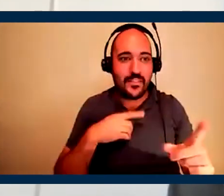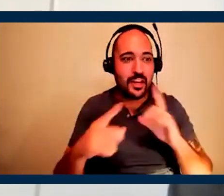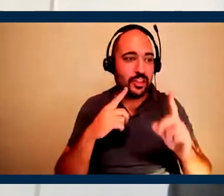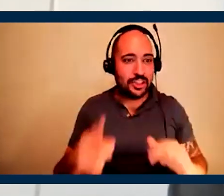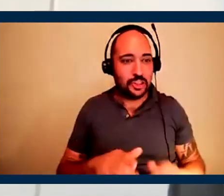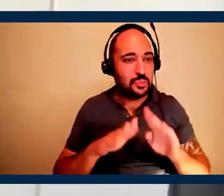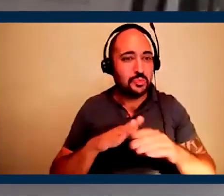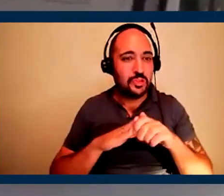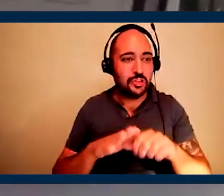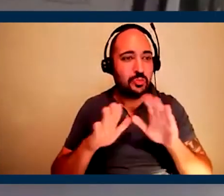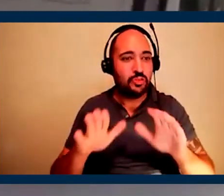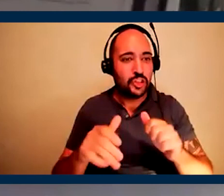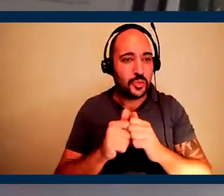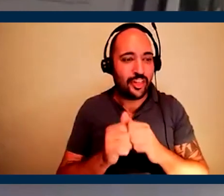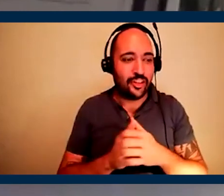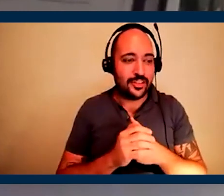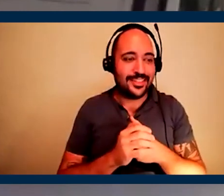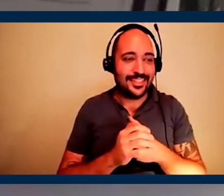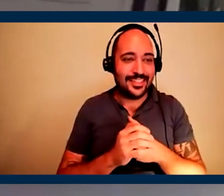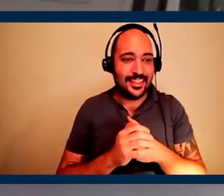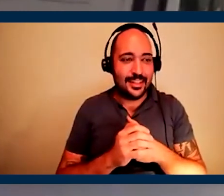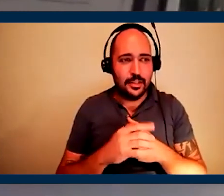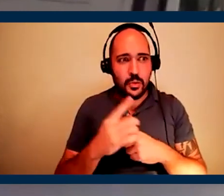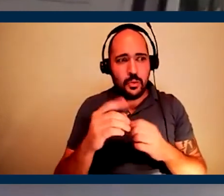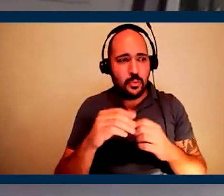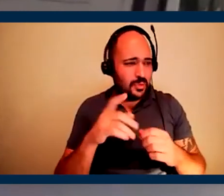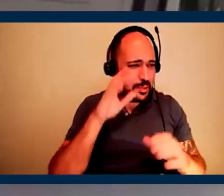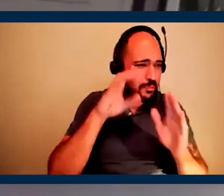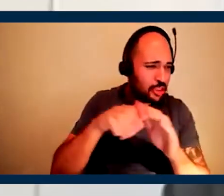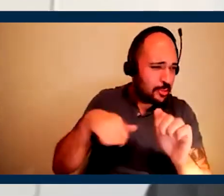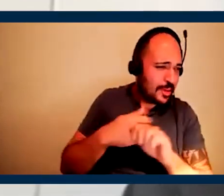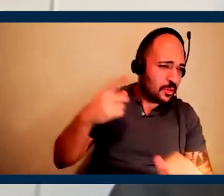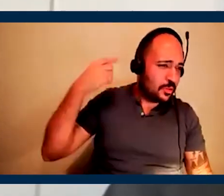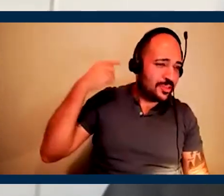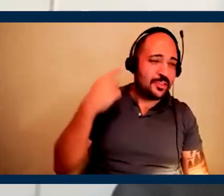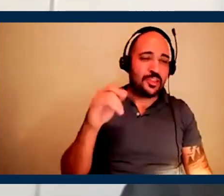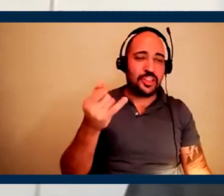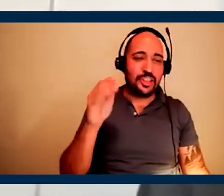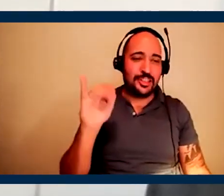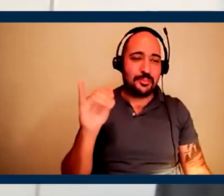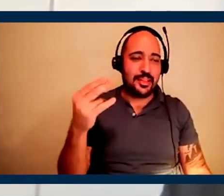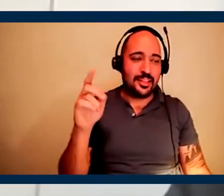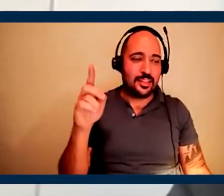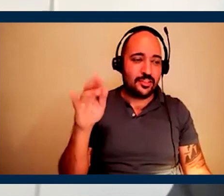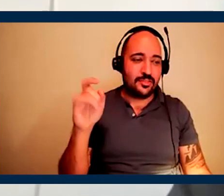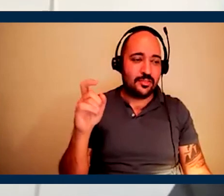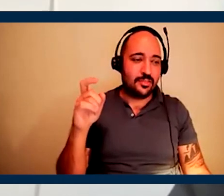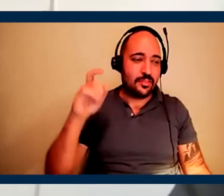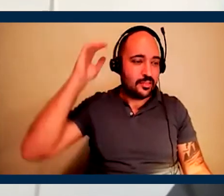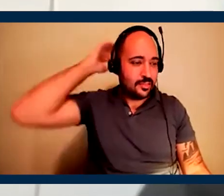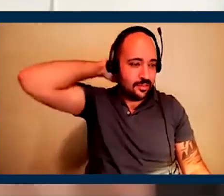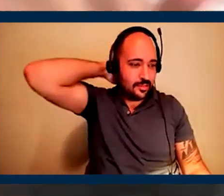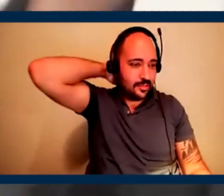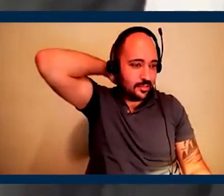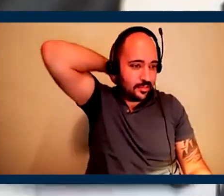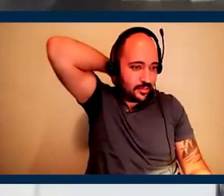together. And one more quick question. What's in the picture behind you? That's Jimi Hendrix. Oh. Y'all are lucky because I